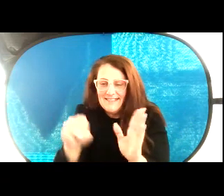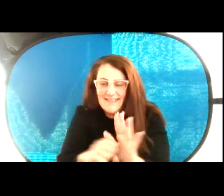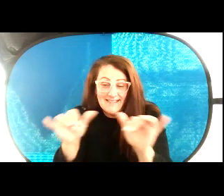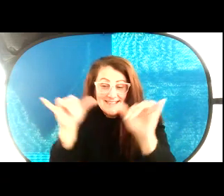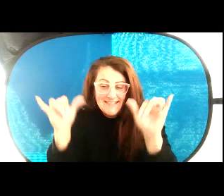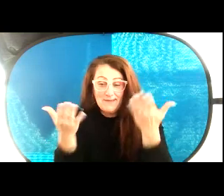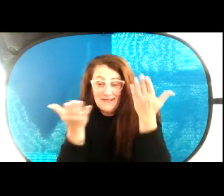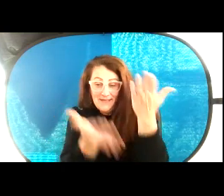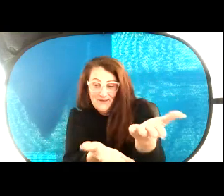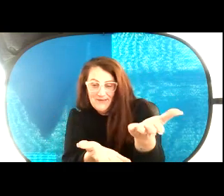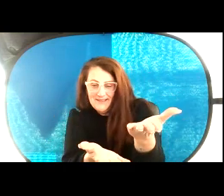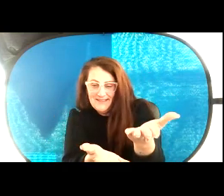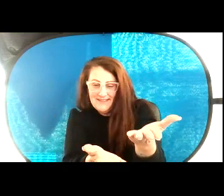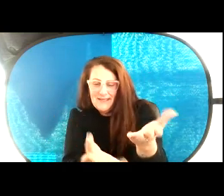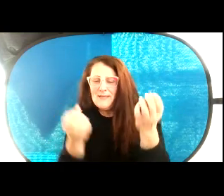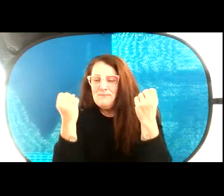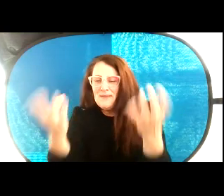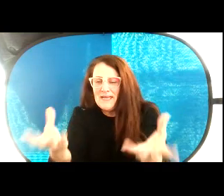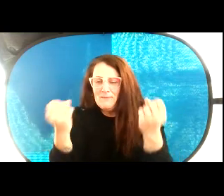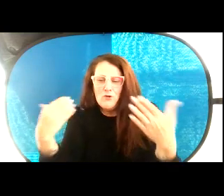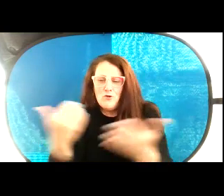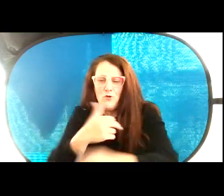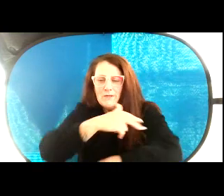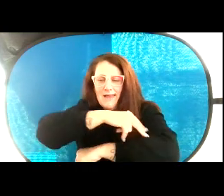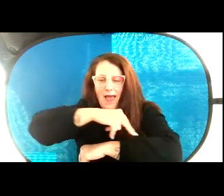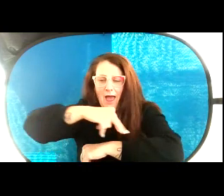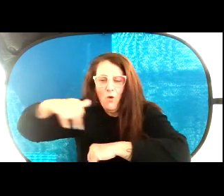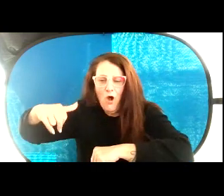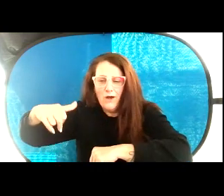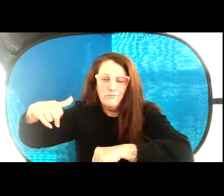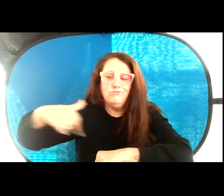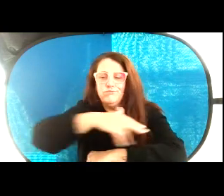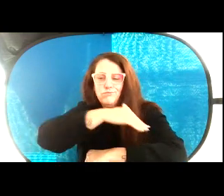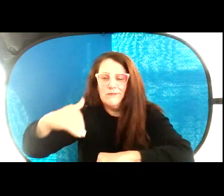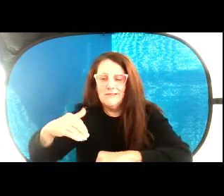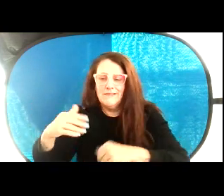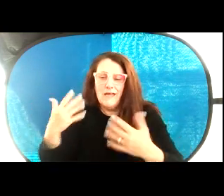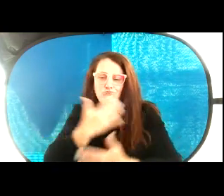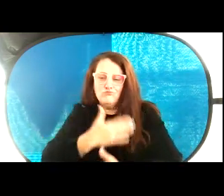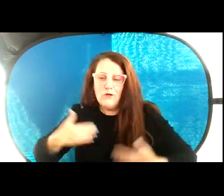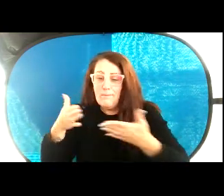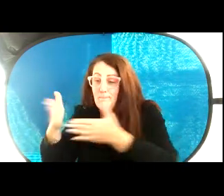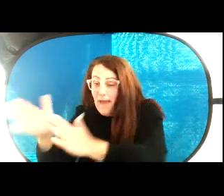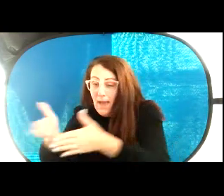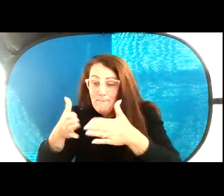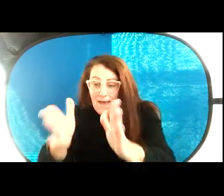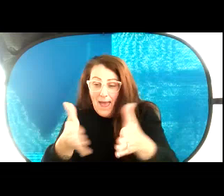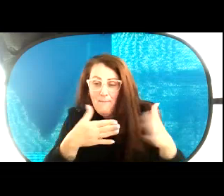here, as are many new sidewalks, crosswalks, and recreational paths, a testament to the